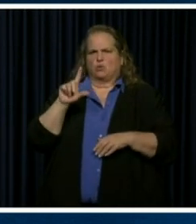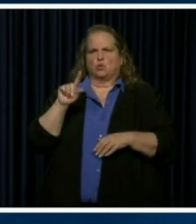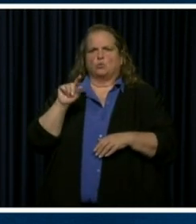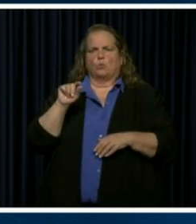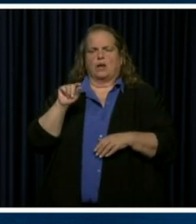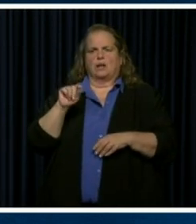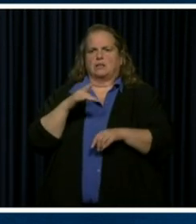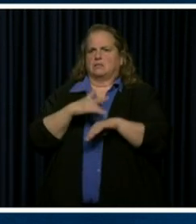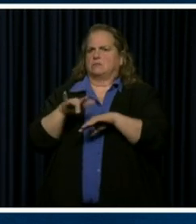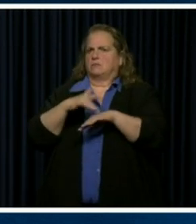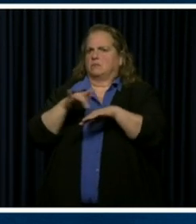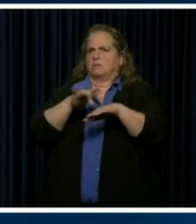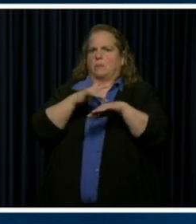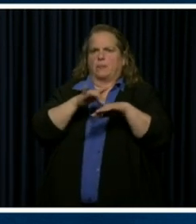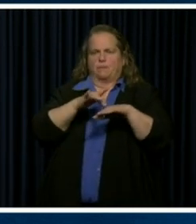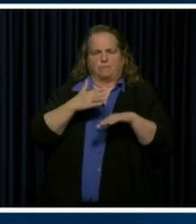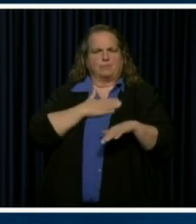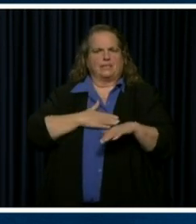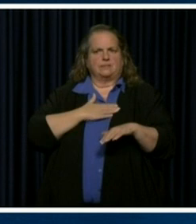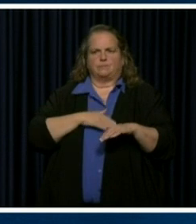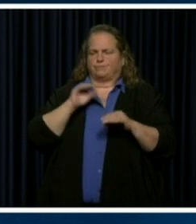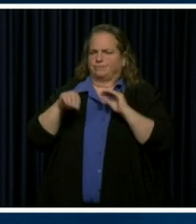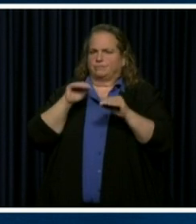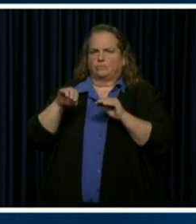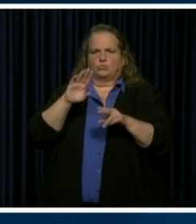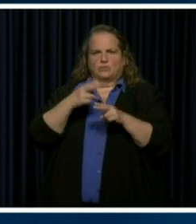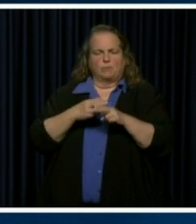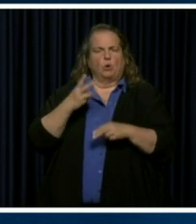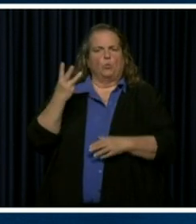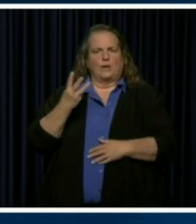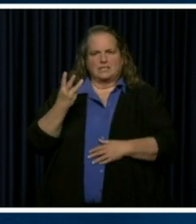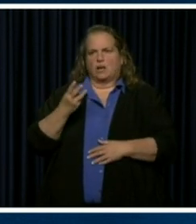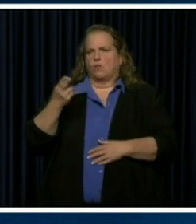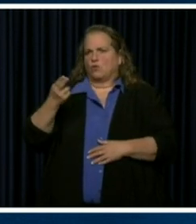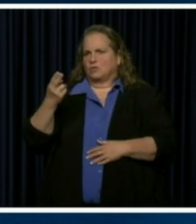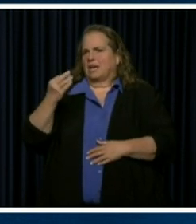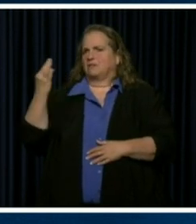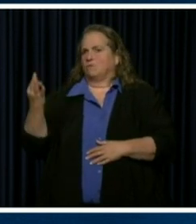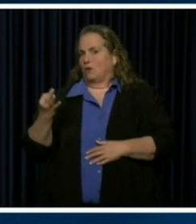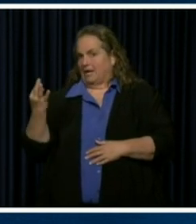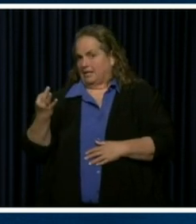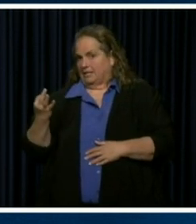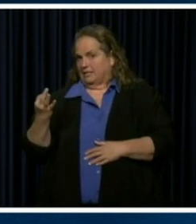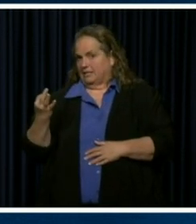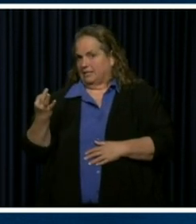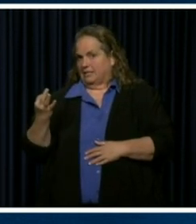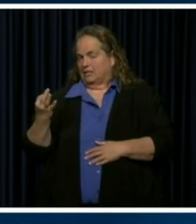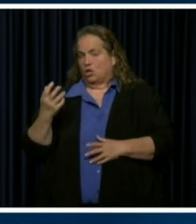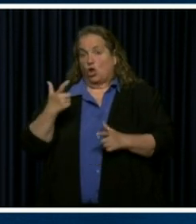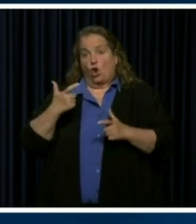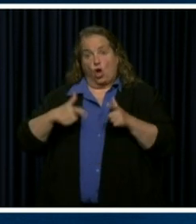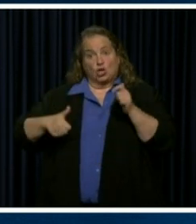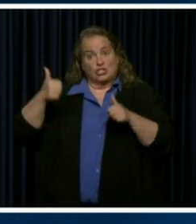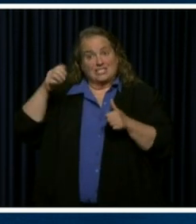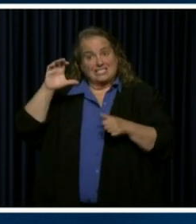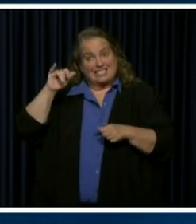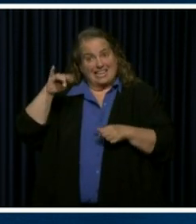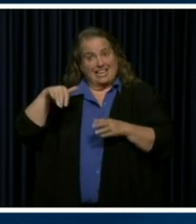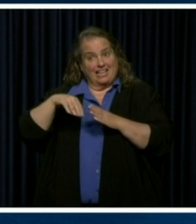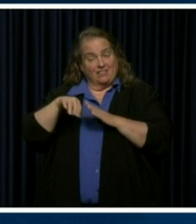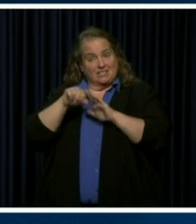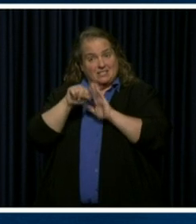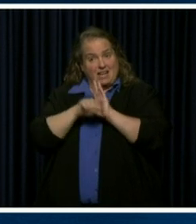620 spots available Wednesday, Thursday, and Friday. Again, this is the largest city in the